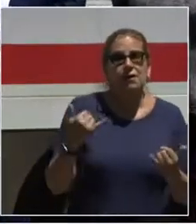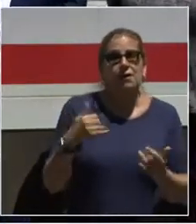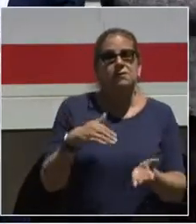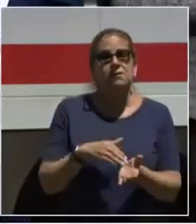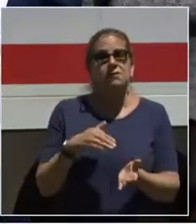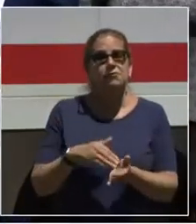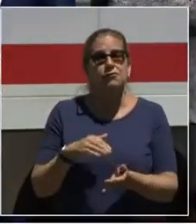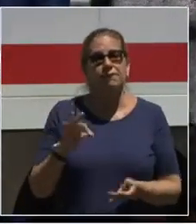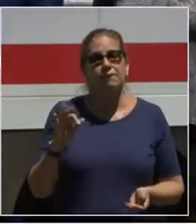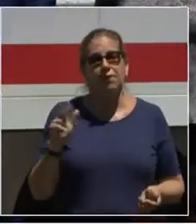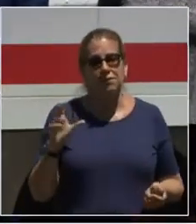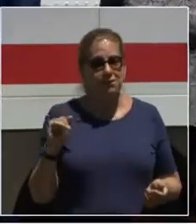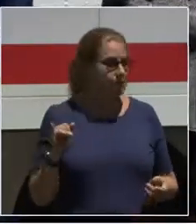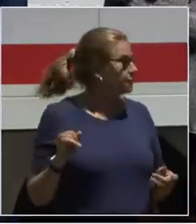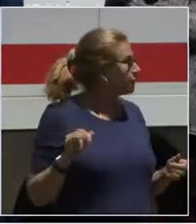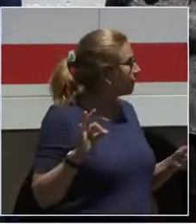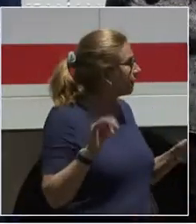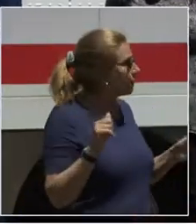Thank you very much, Mayor.